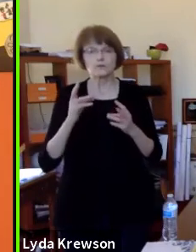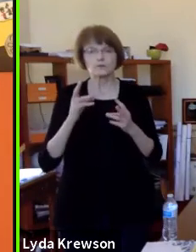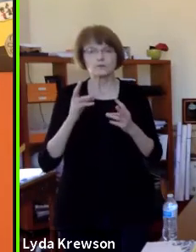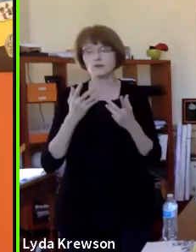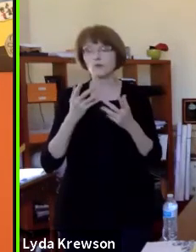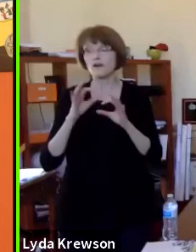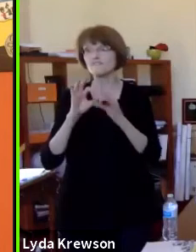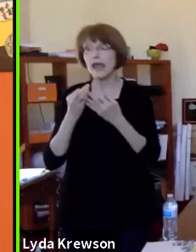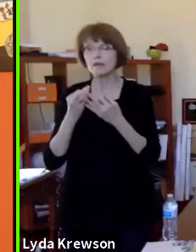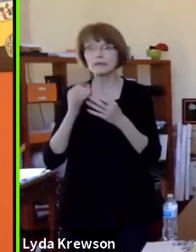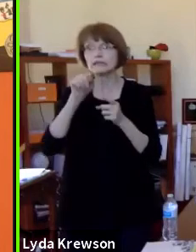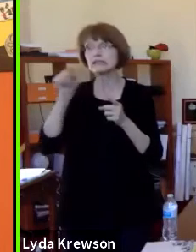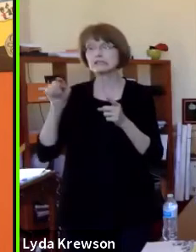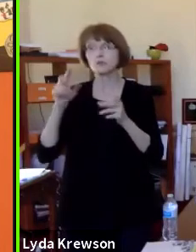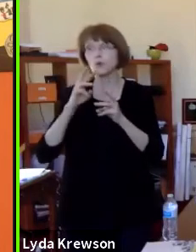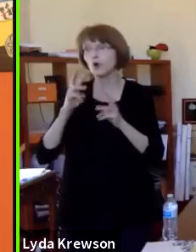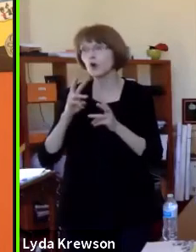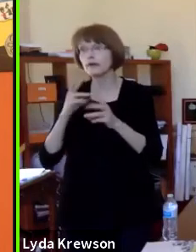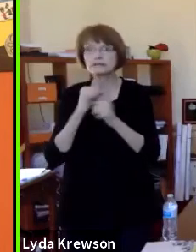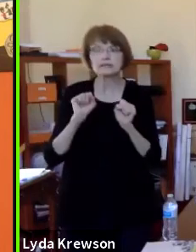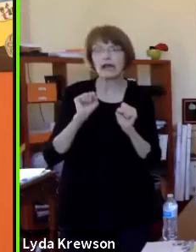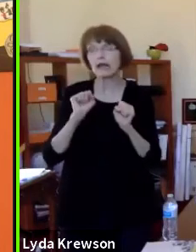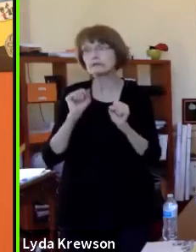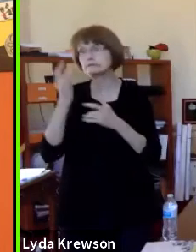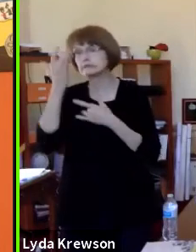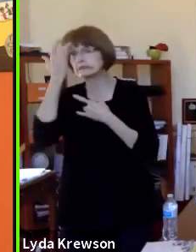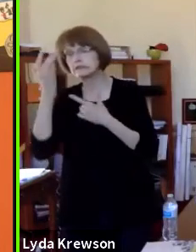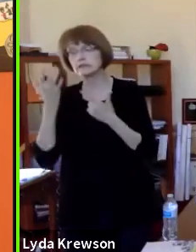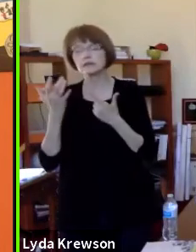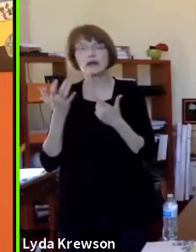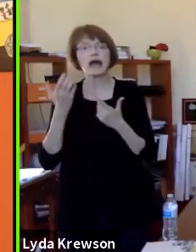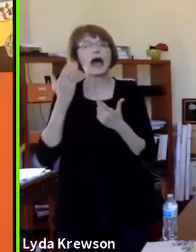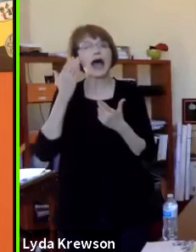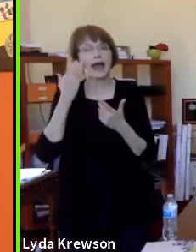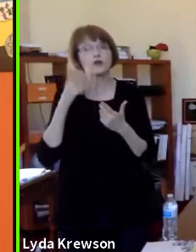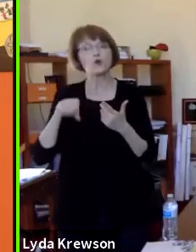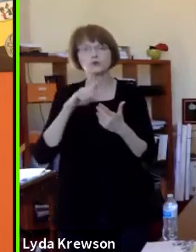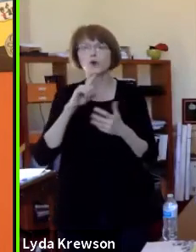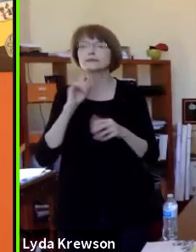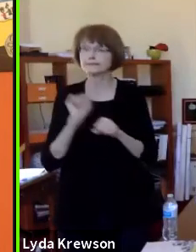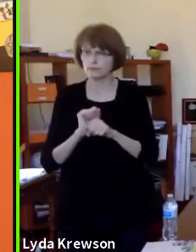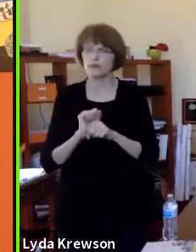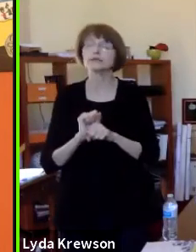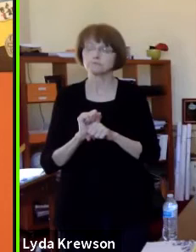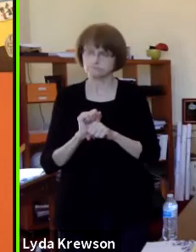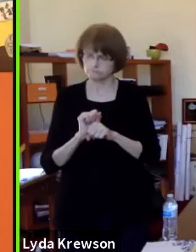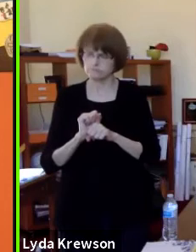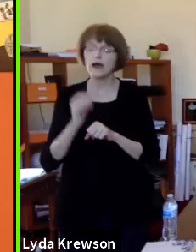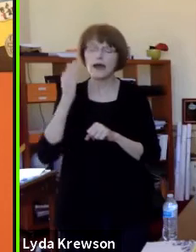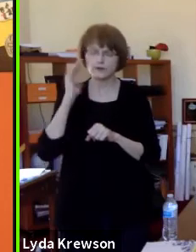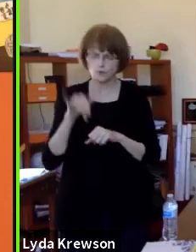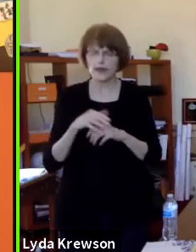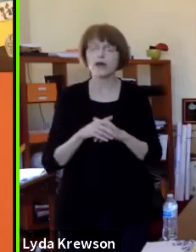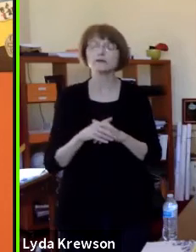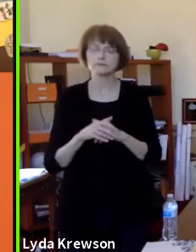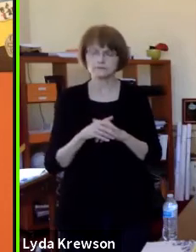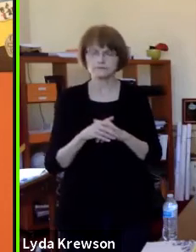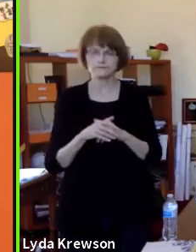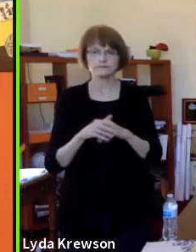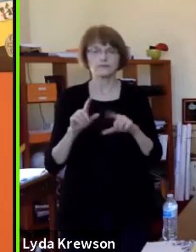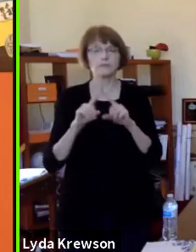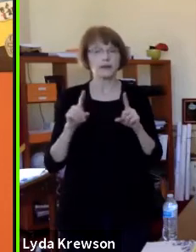other family members. So I know that you all are taking this very seriously, but